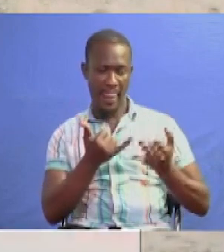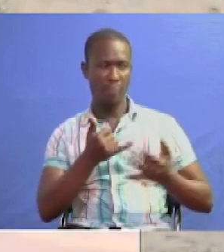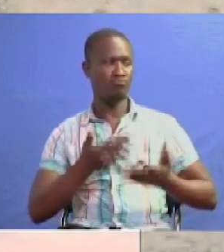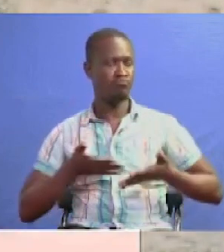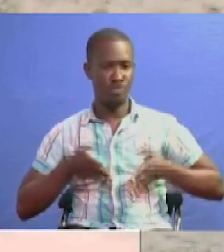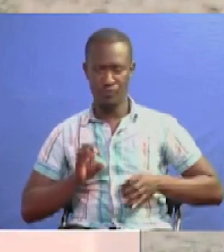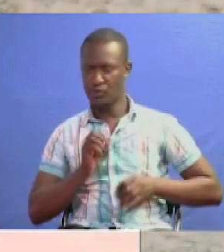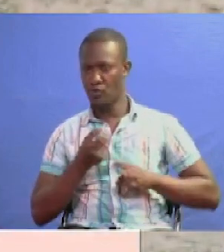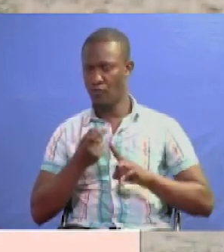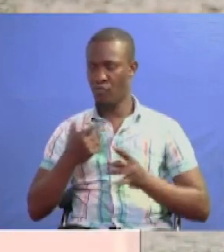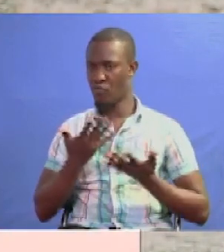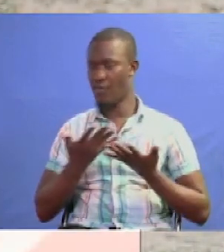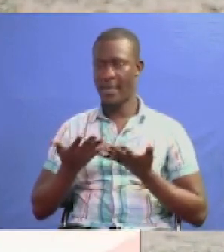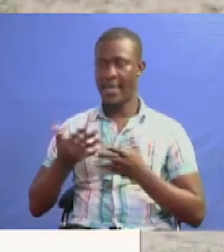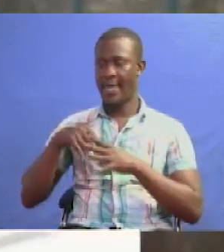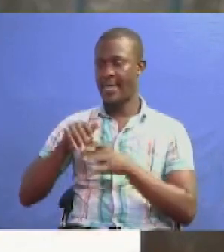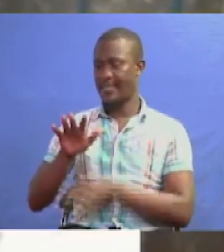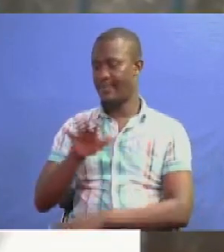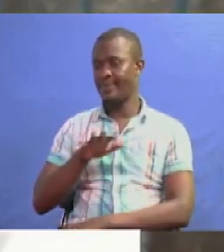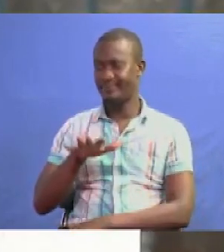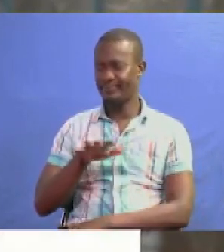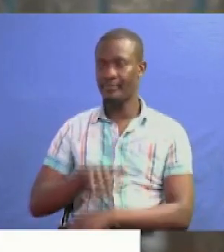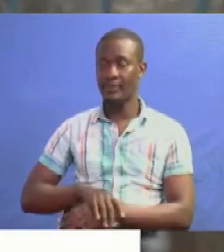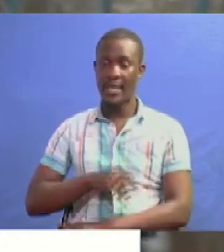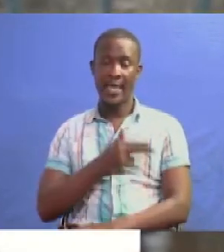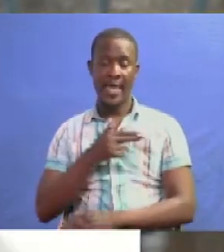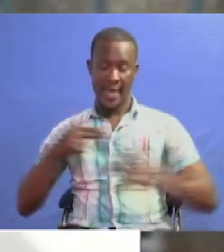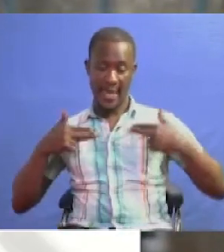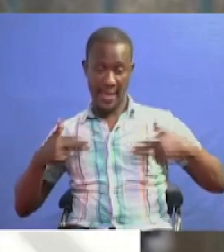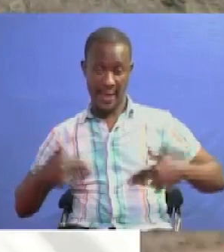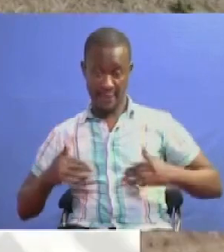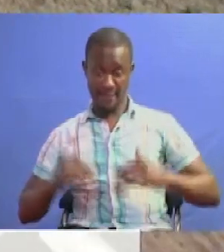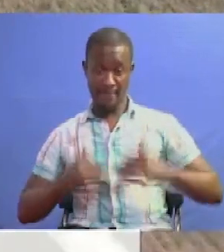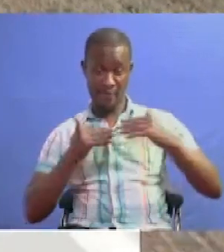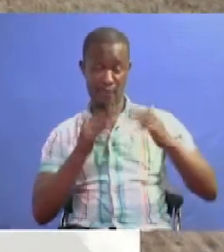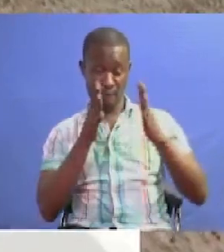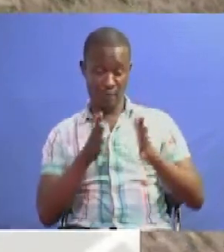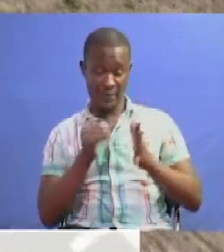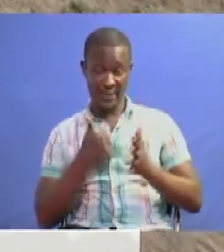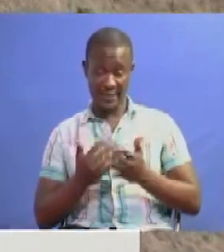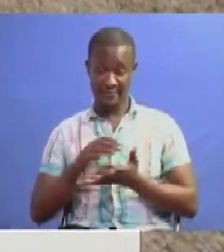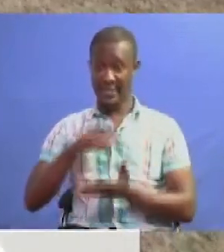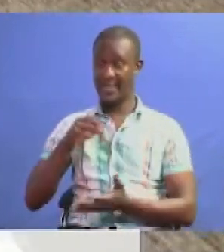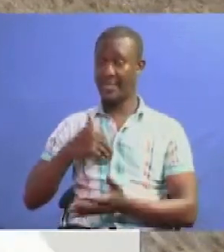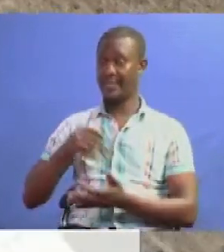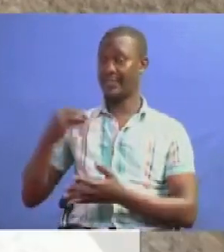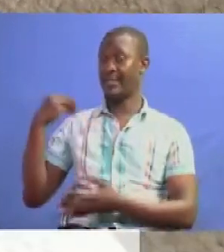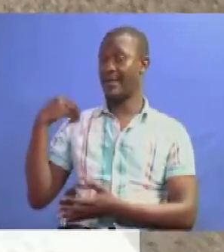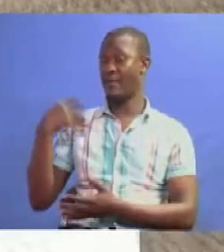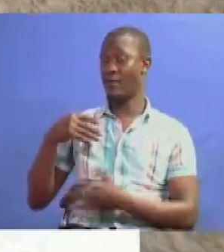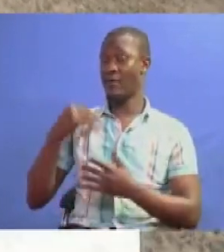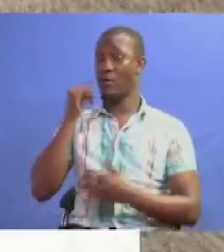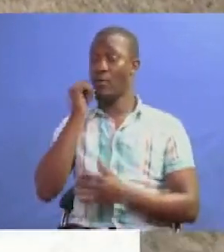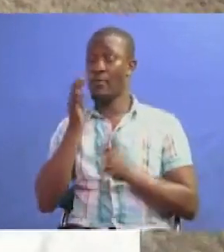deliver at home, they deliver in this facility. Health promoter Charles Waweru stated that the increased number of patients is associated